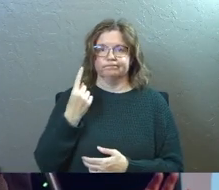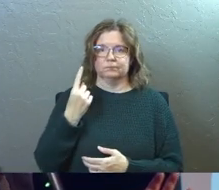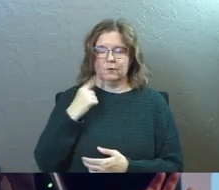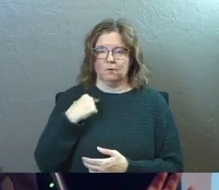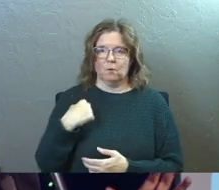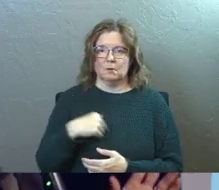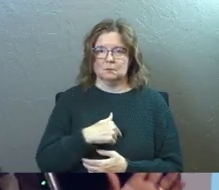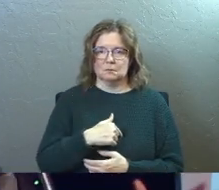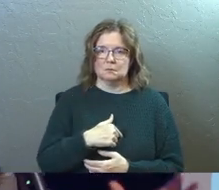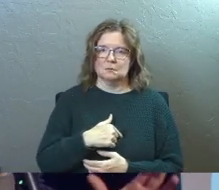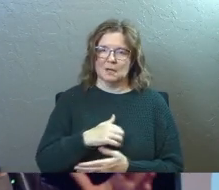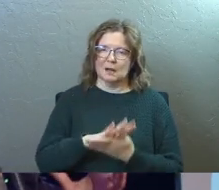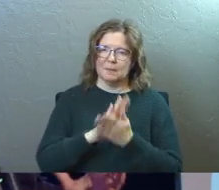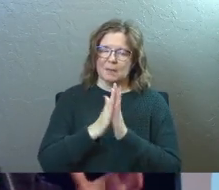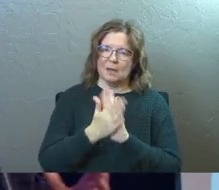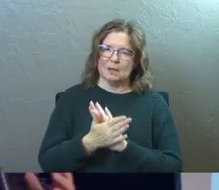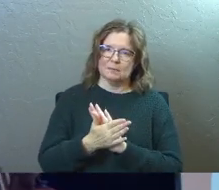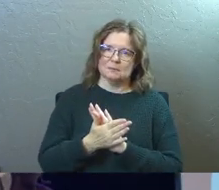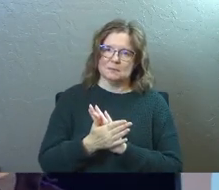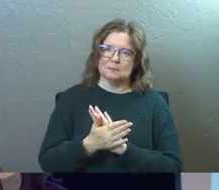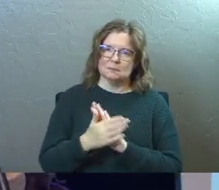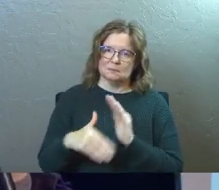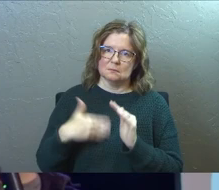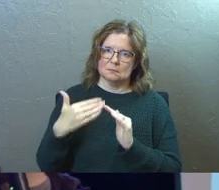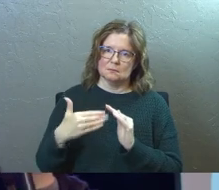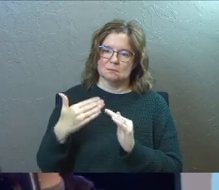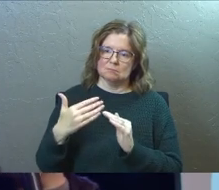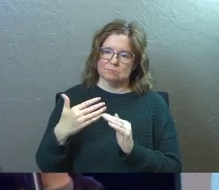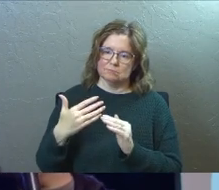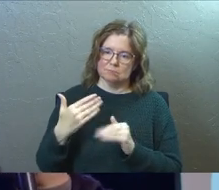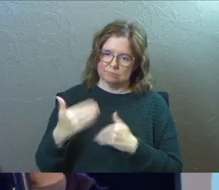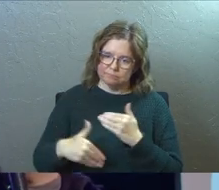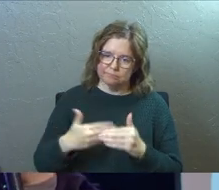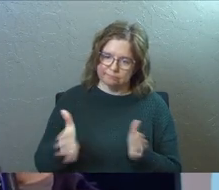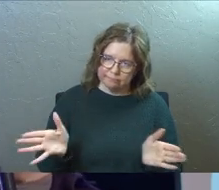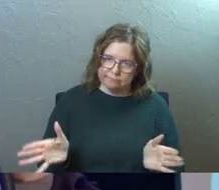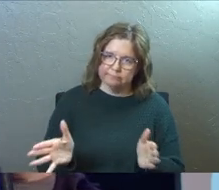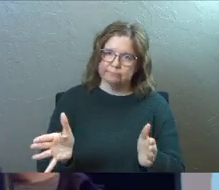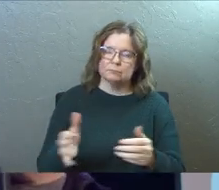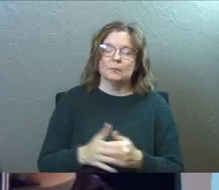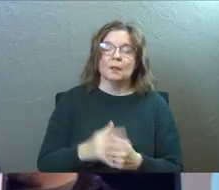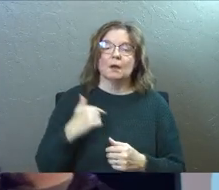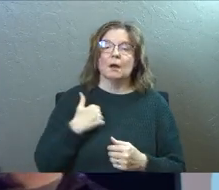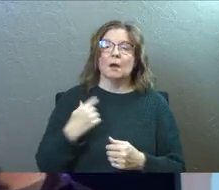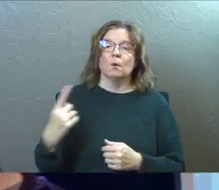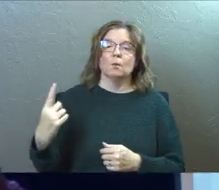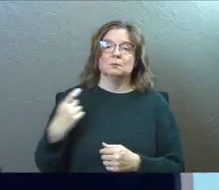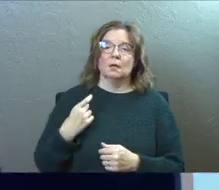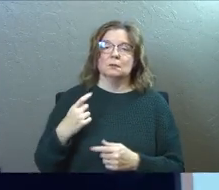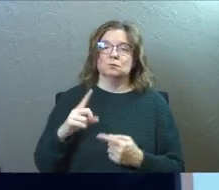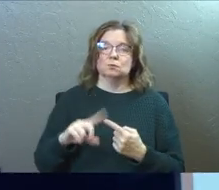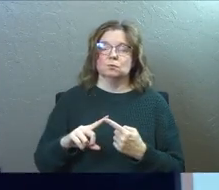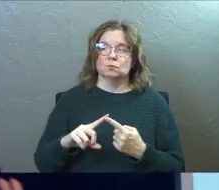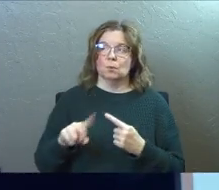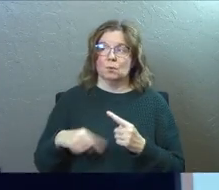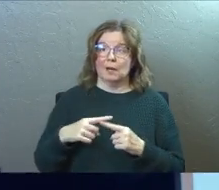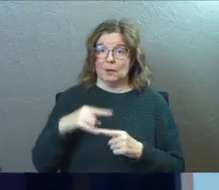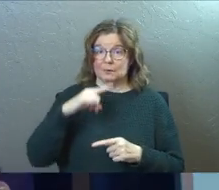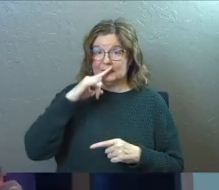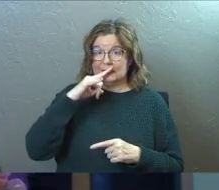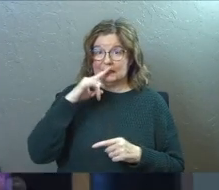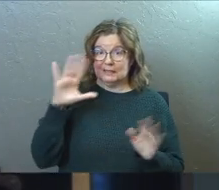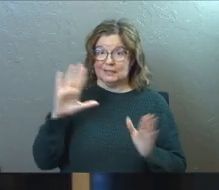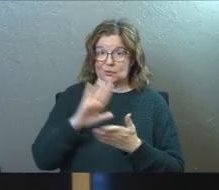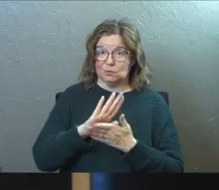up for us and kind of becomes a mantra and a charge for us as we go forward. But I was asked to, when I was a kid